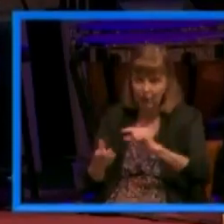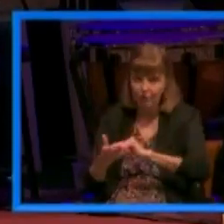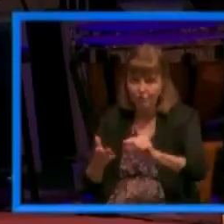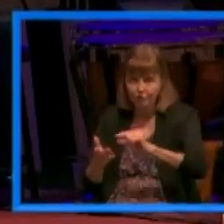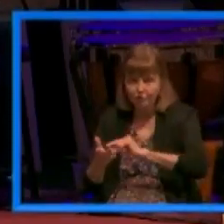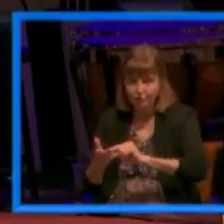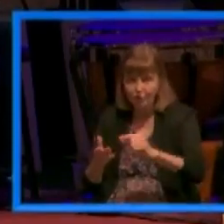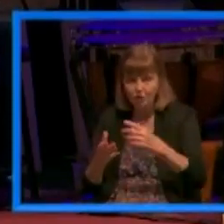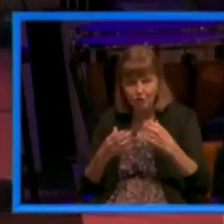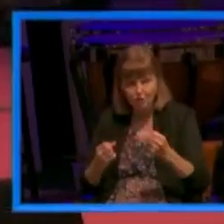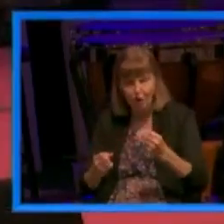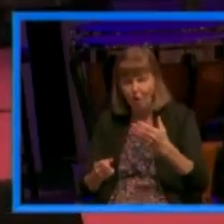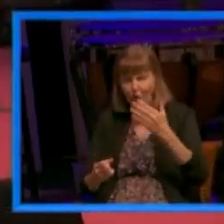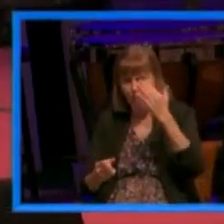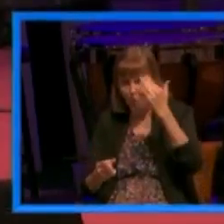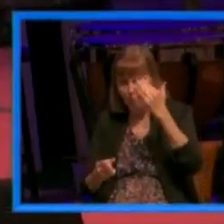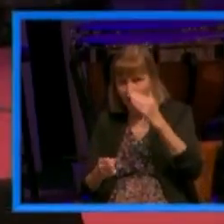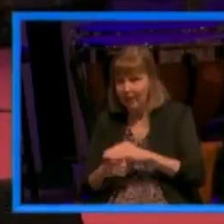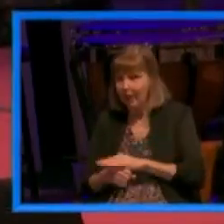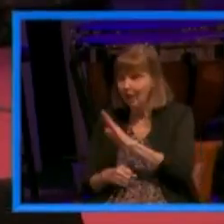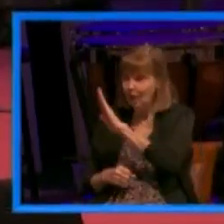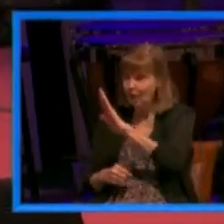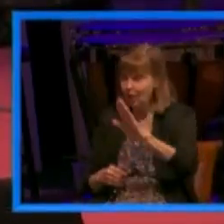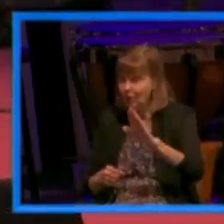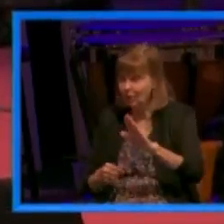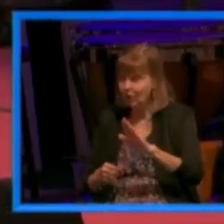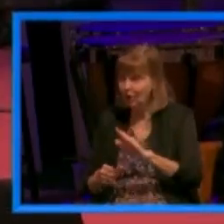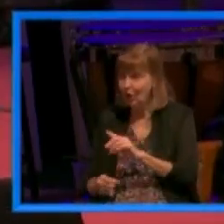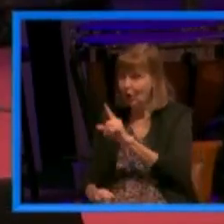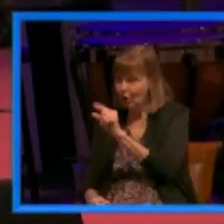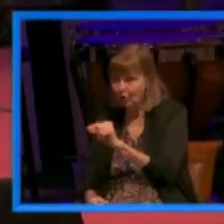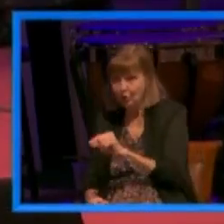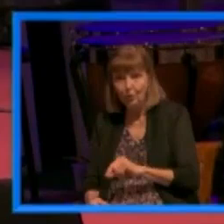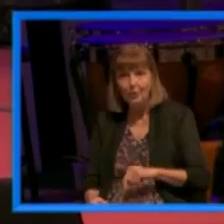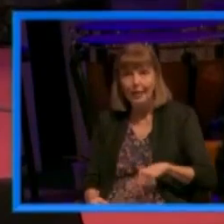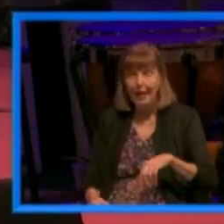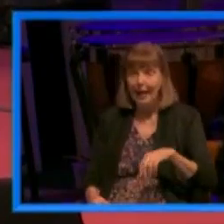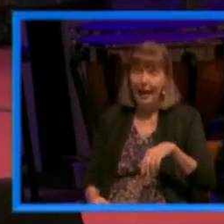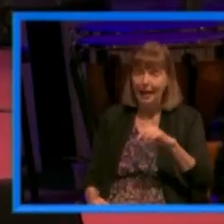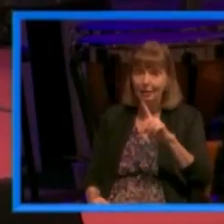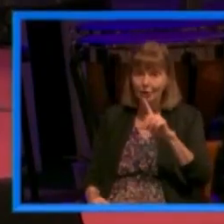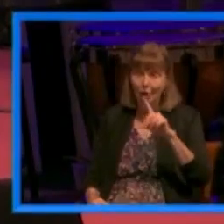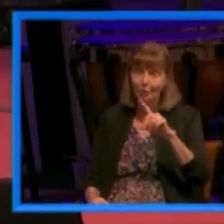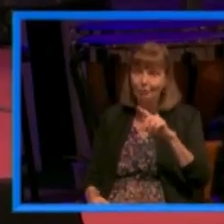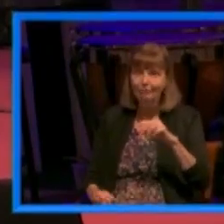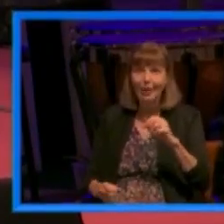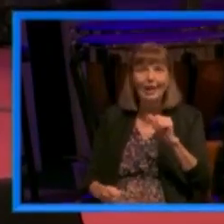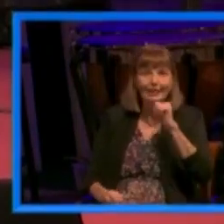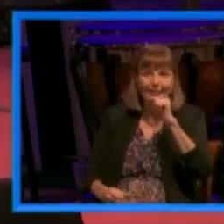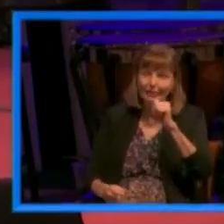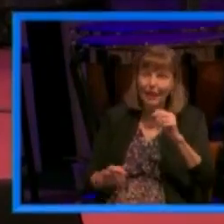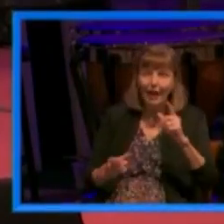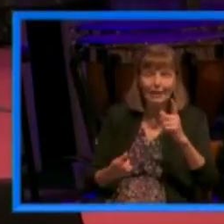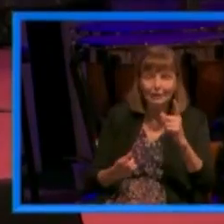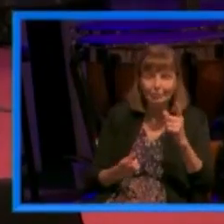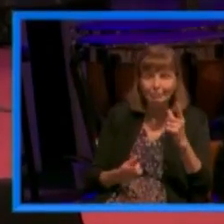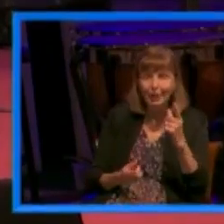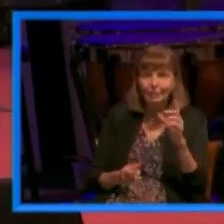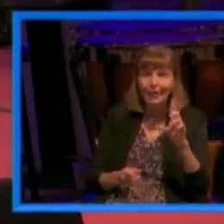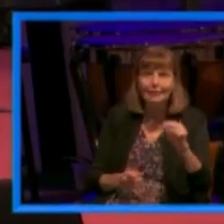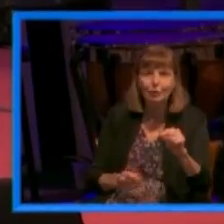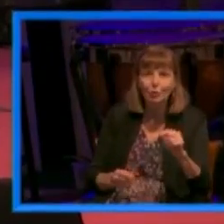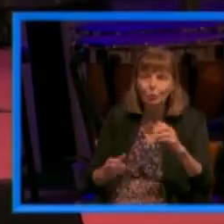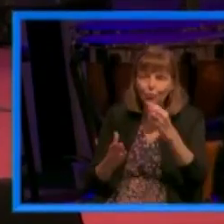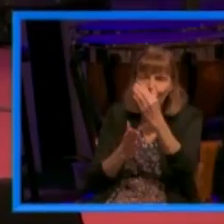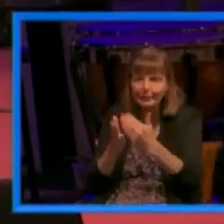rid of your do's and don'ts list. Well, if I don't do this, I'm okay. If I do this, I'm okay. That's not what the Apostle Paul says.